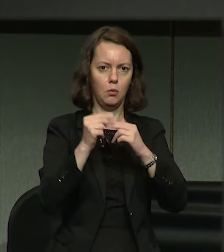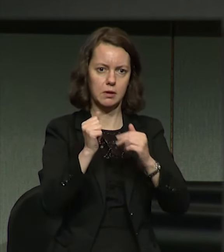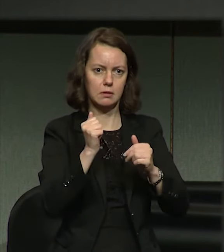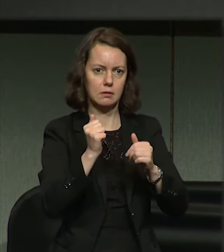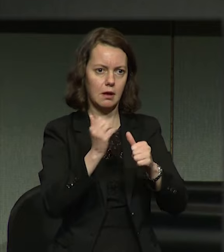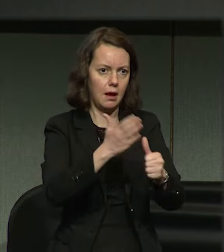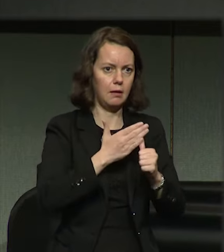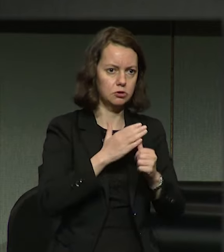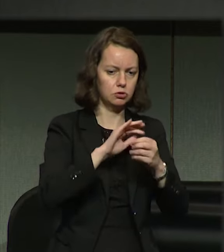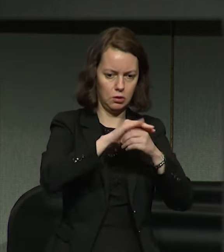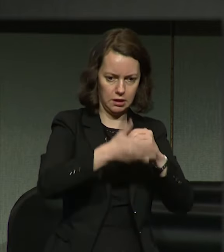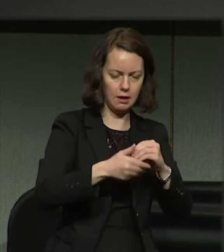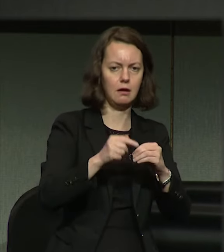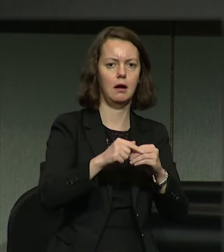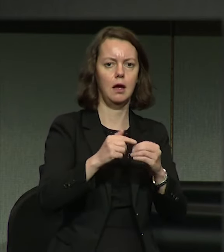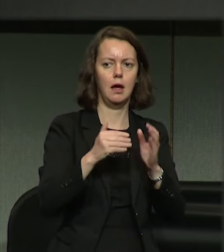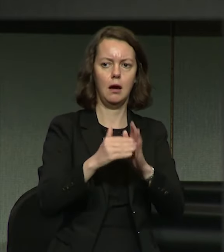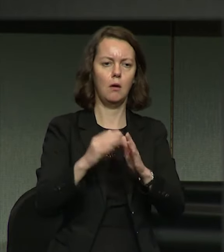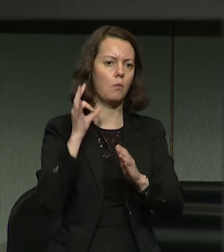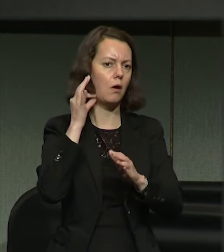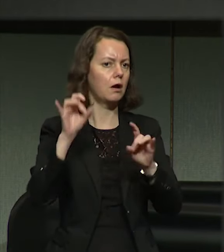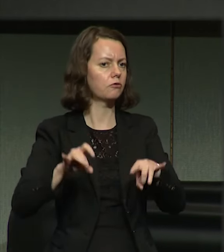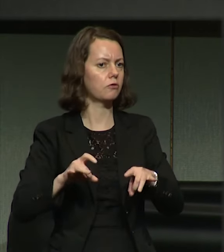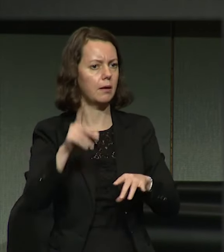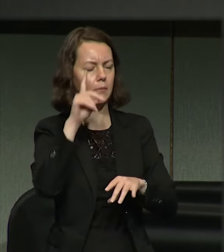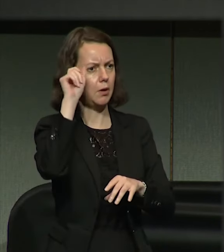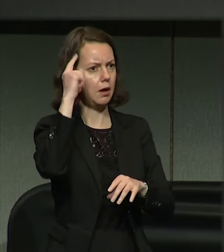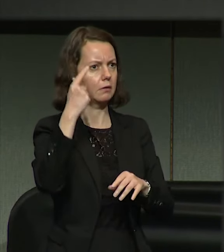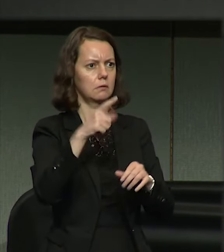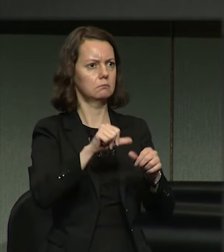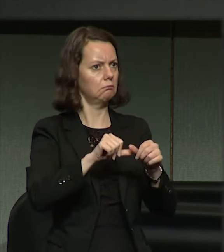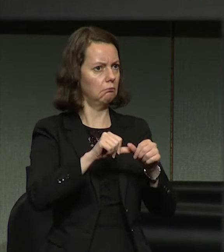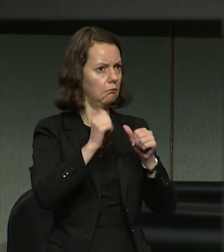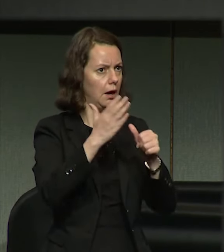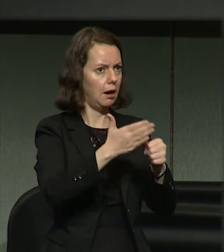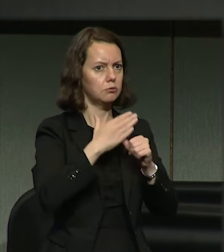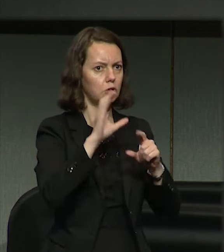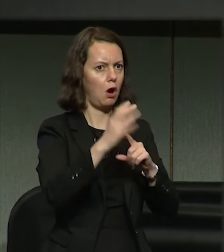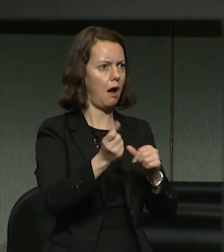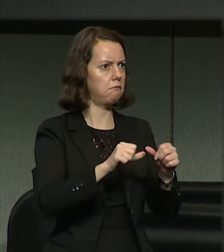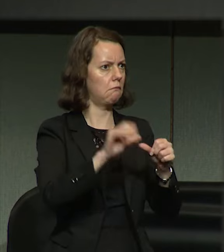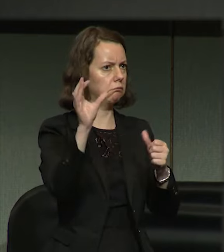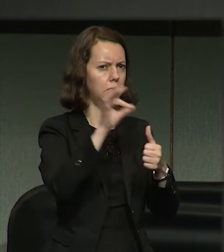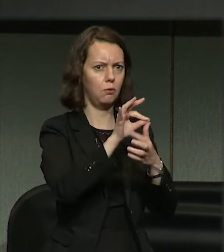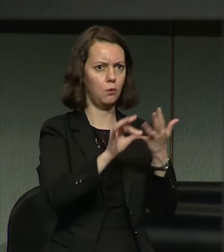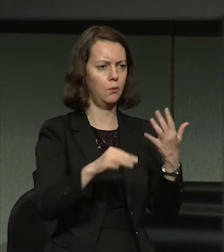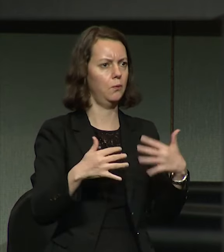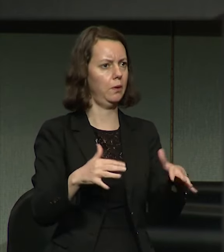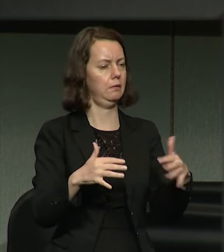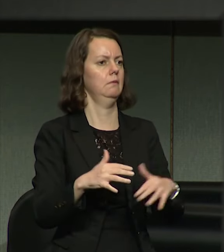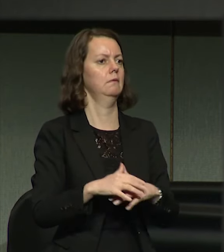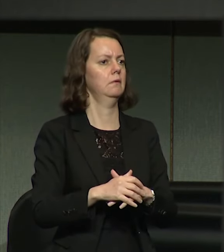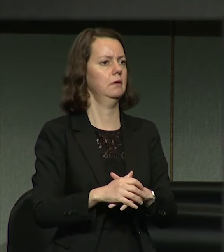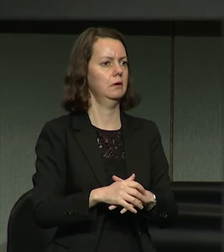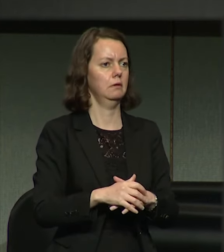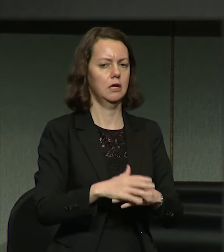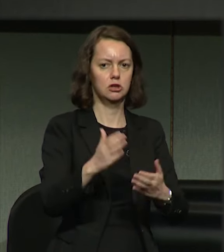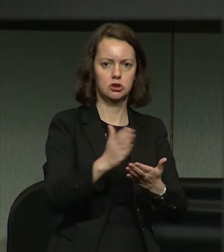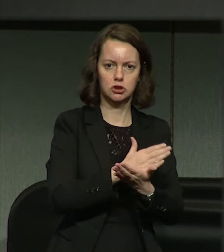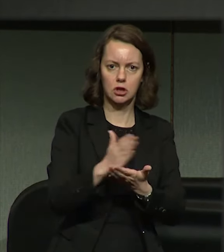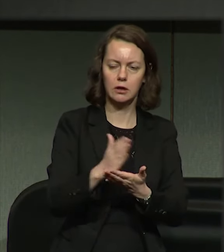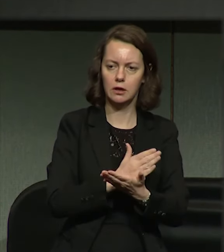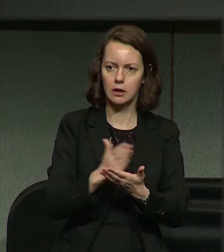Australia to understand and share all that is superb and exceptional about us. With this sharing,